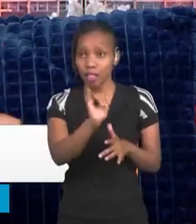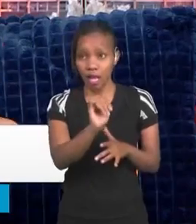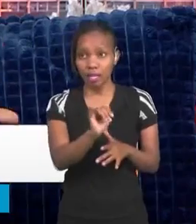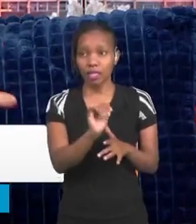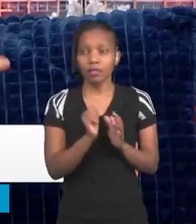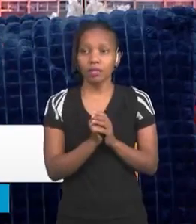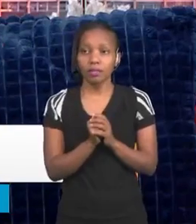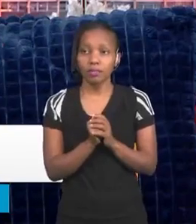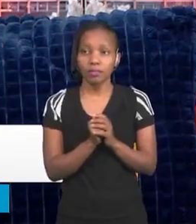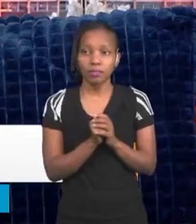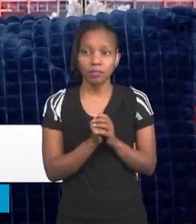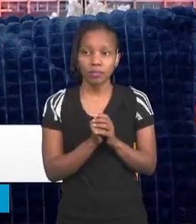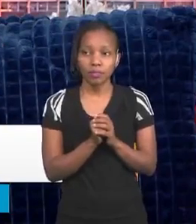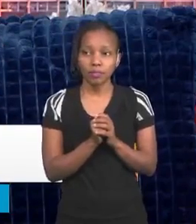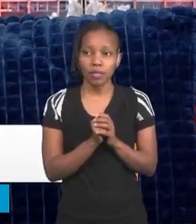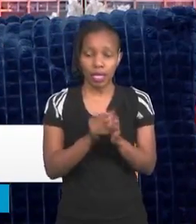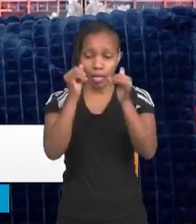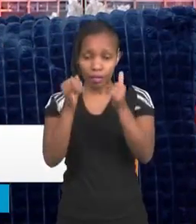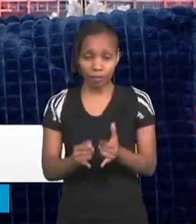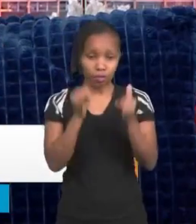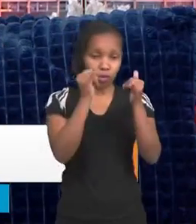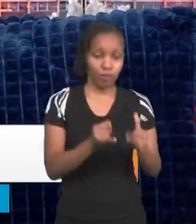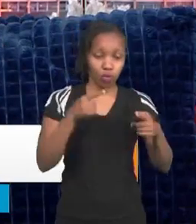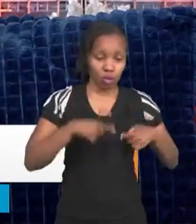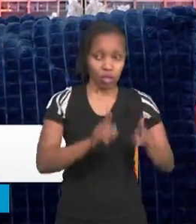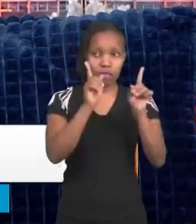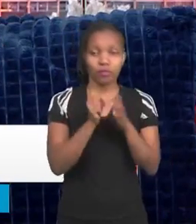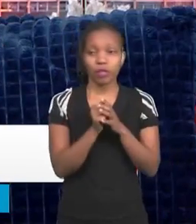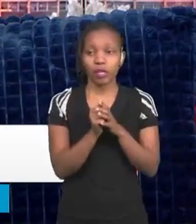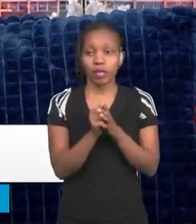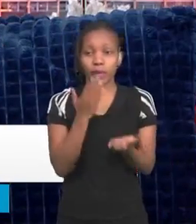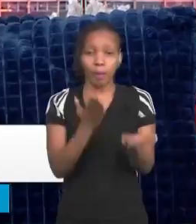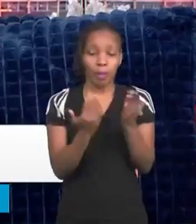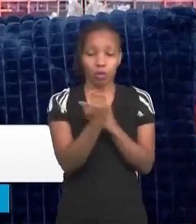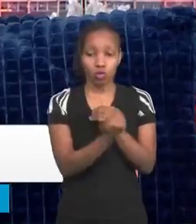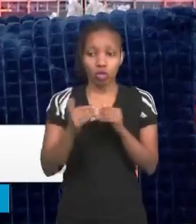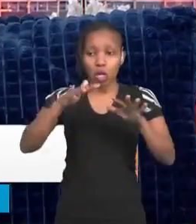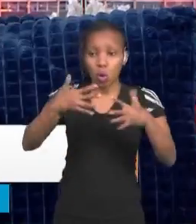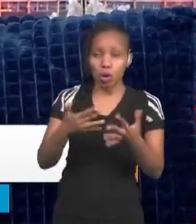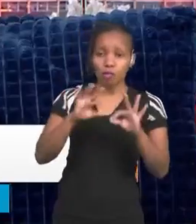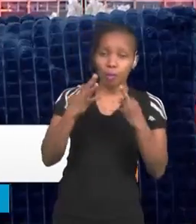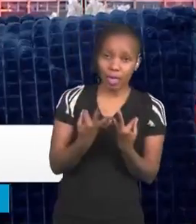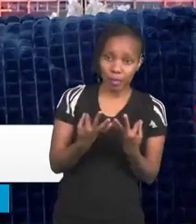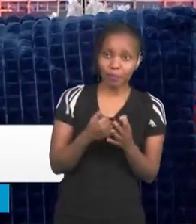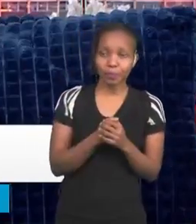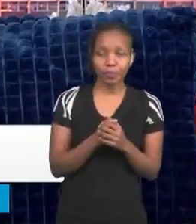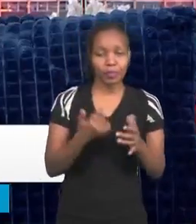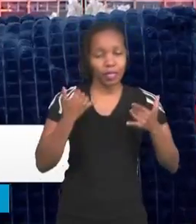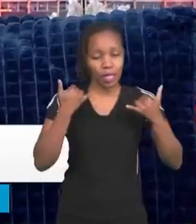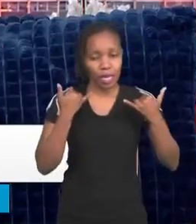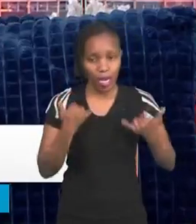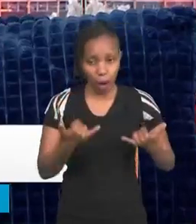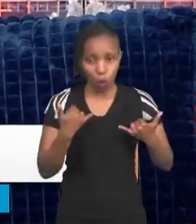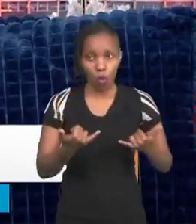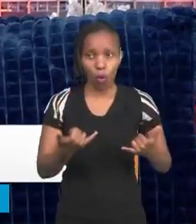do with the individuals themselves. So whether you're talking of children or you're talking of families. Now,